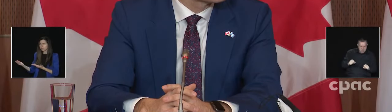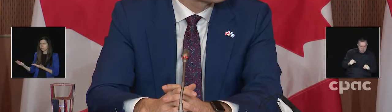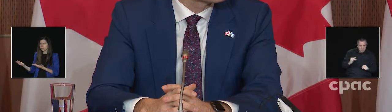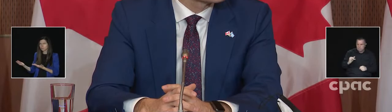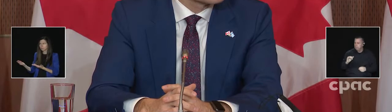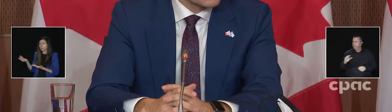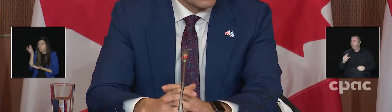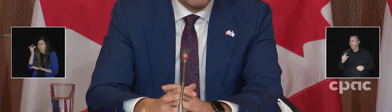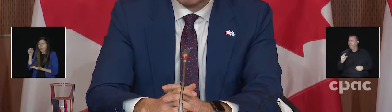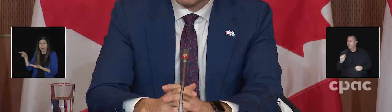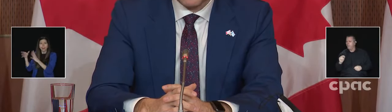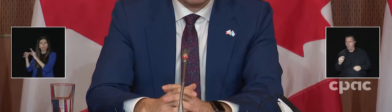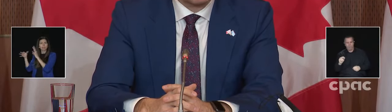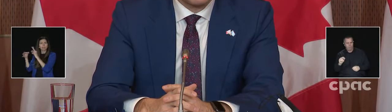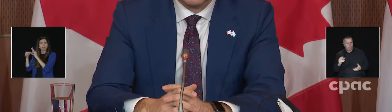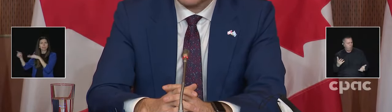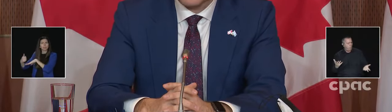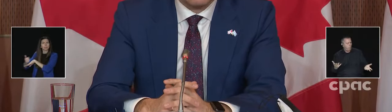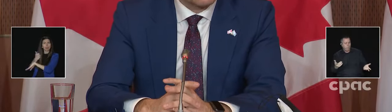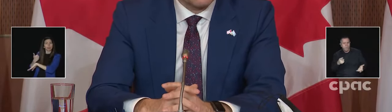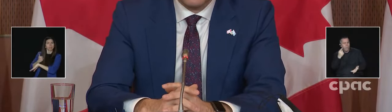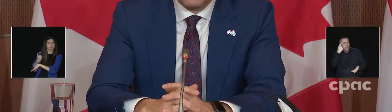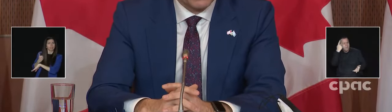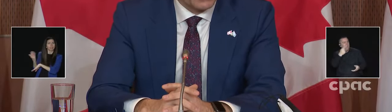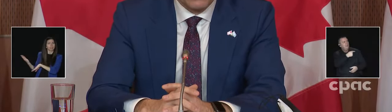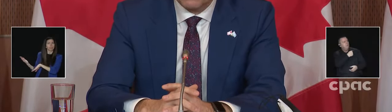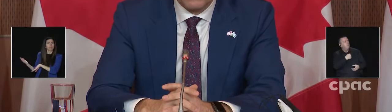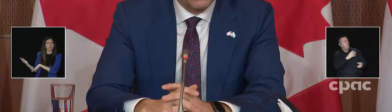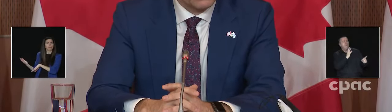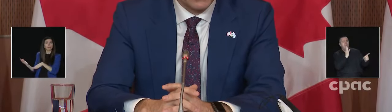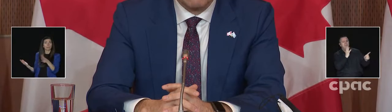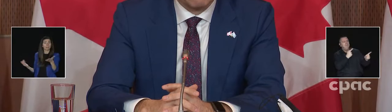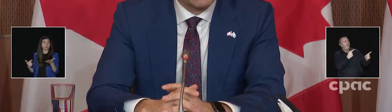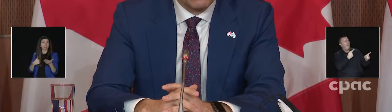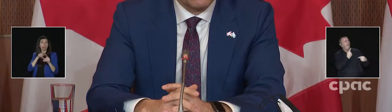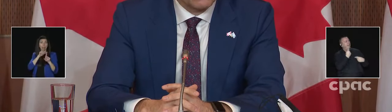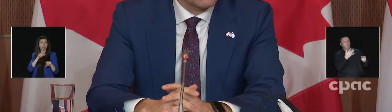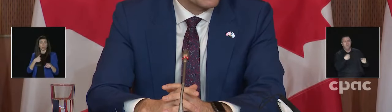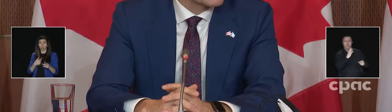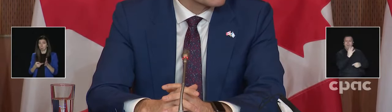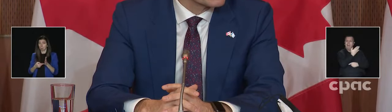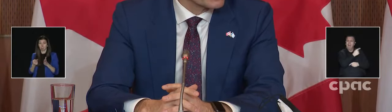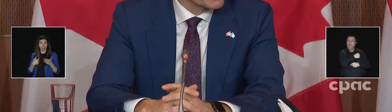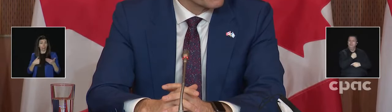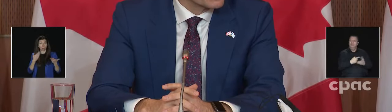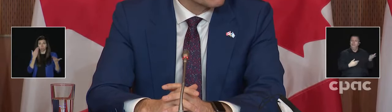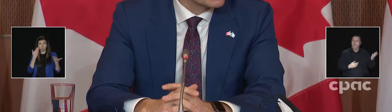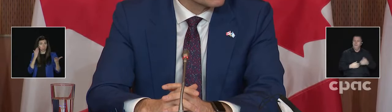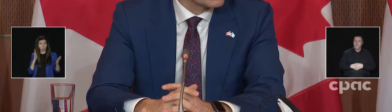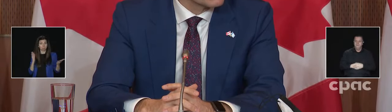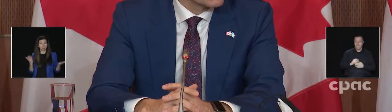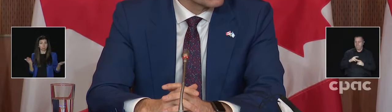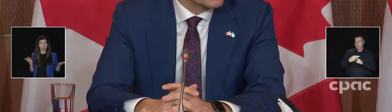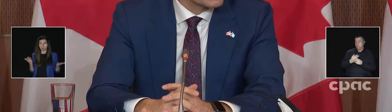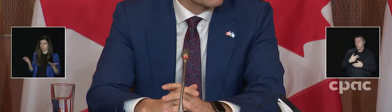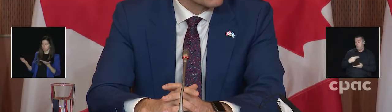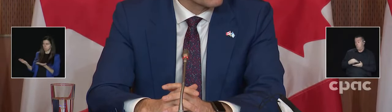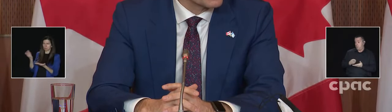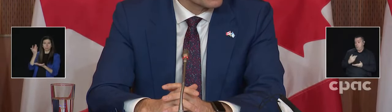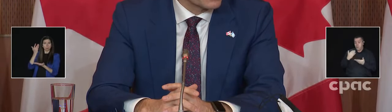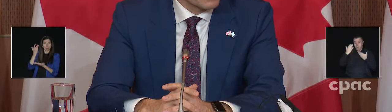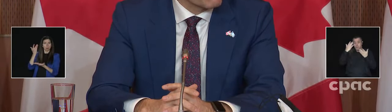is doing here? Well, to be very honest with you, I don't know where that is coming from, and we'll